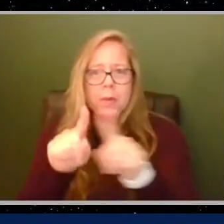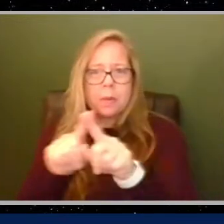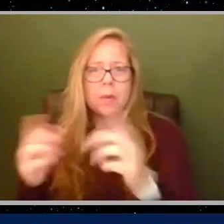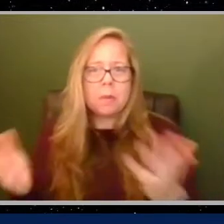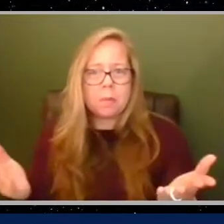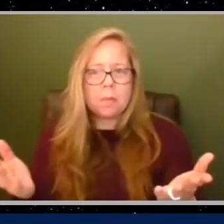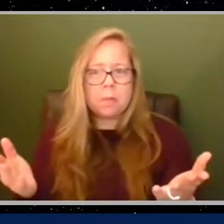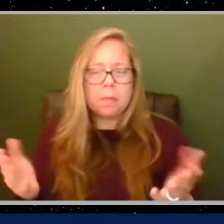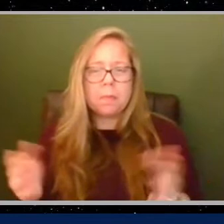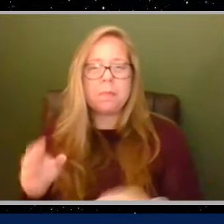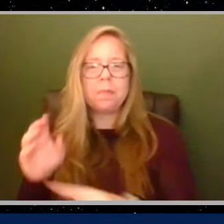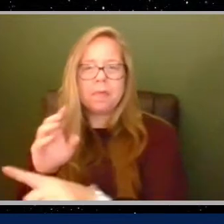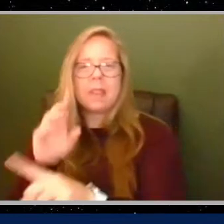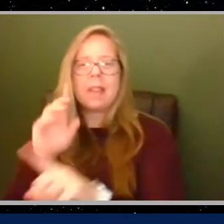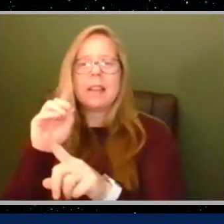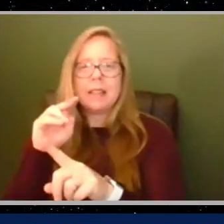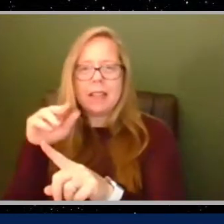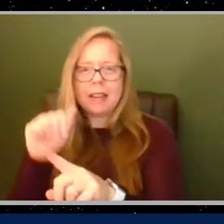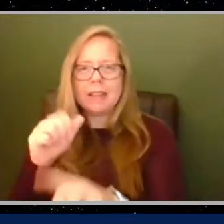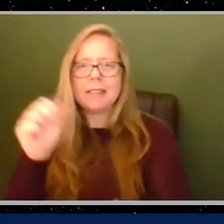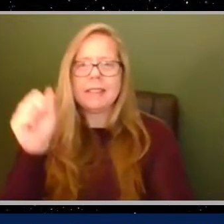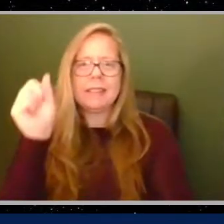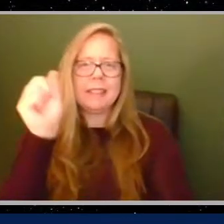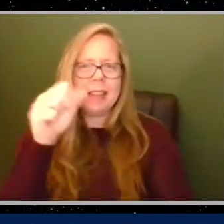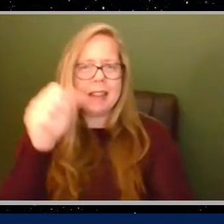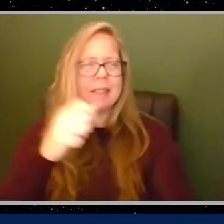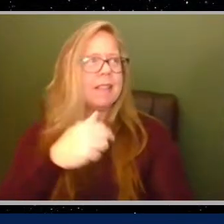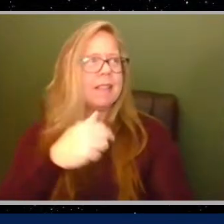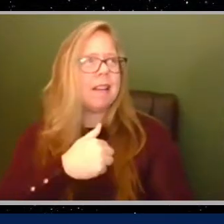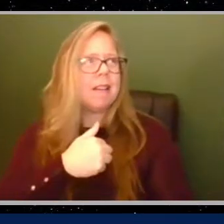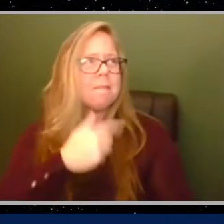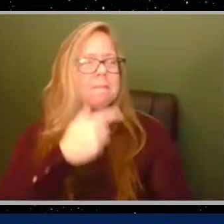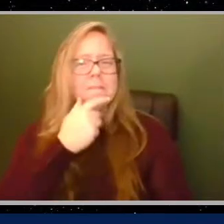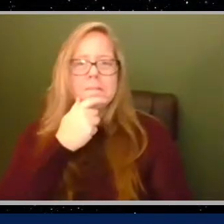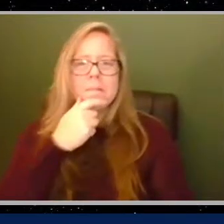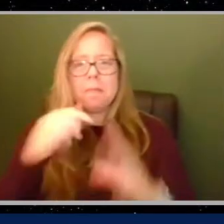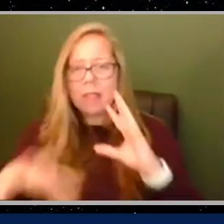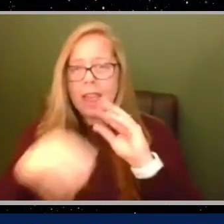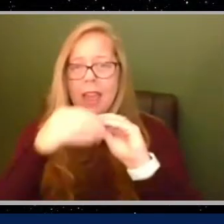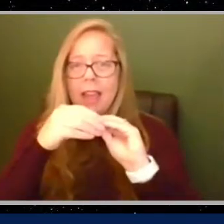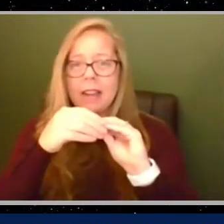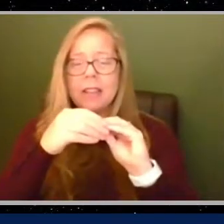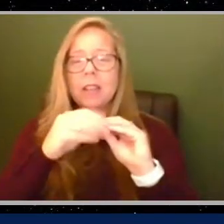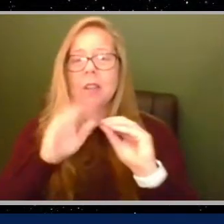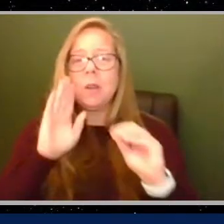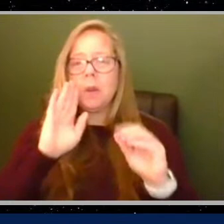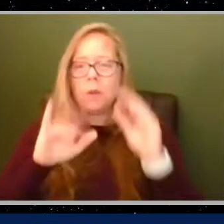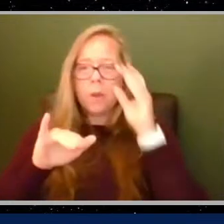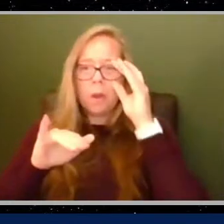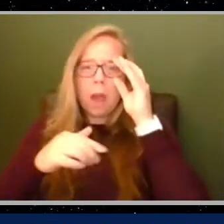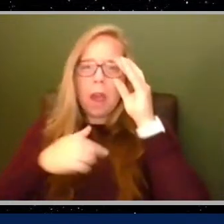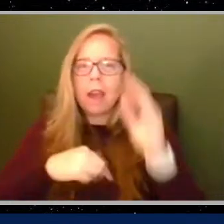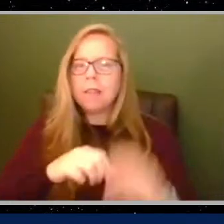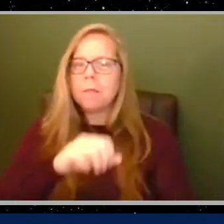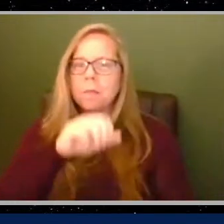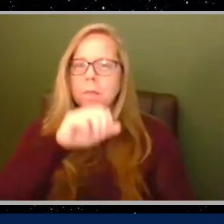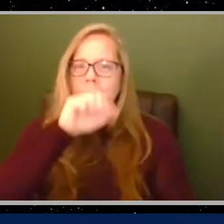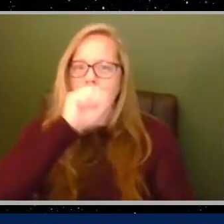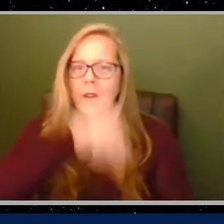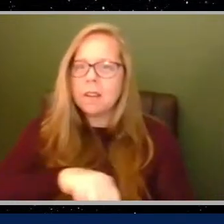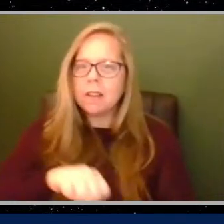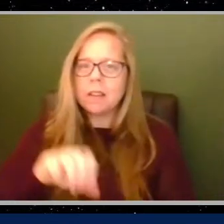Yeah, and I guess what I would add to that is, you know how sometimes I'm a Star Trek fan or a